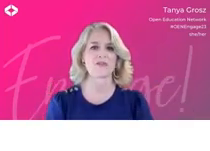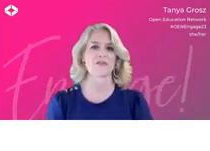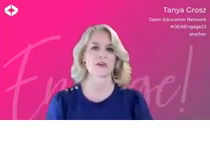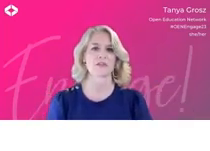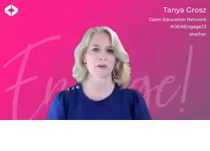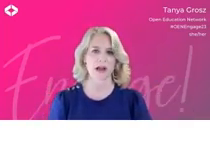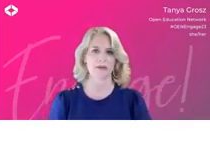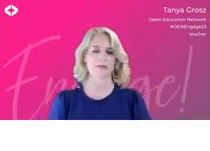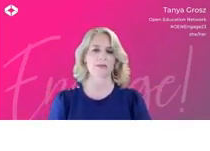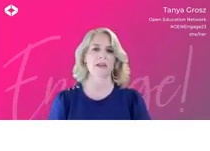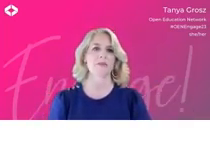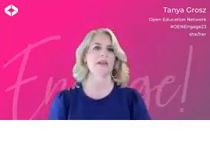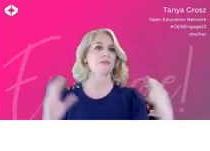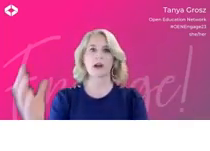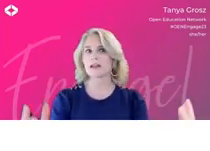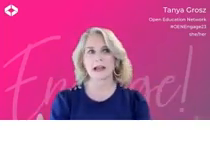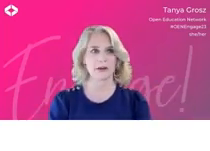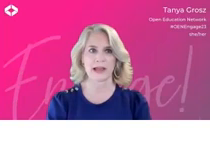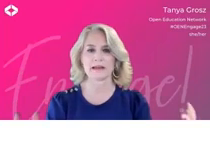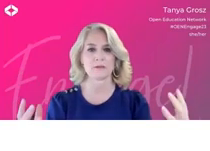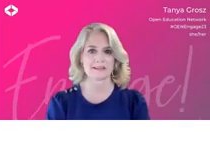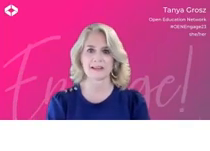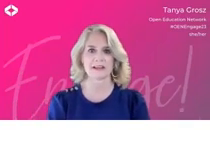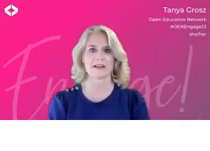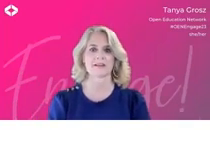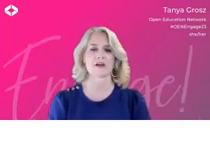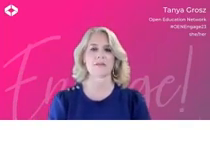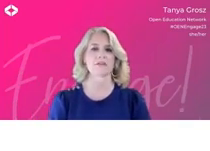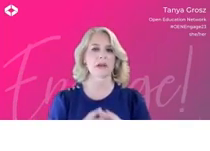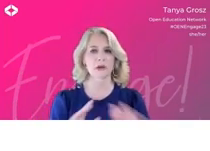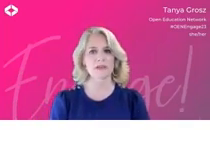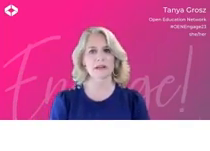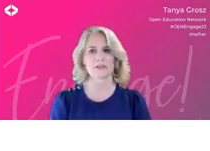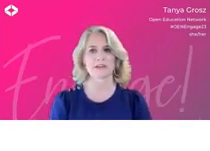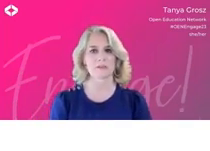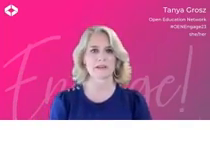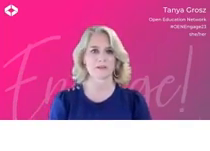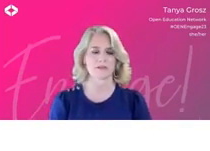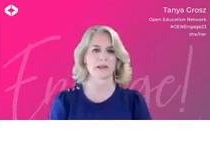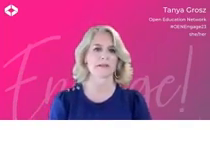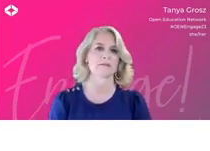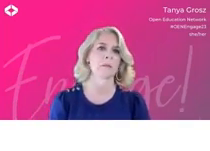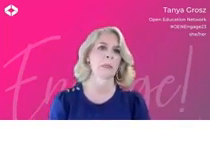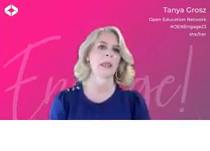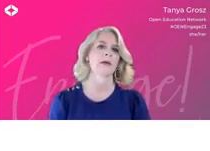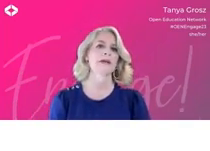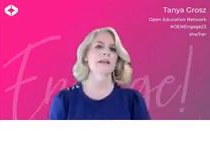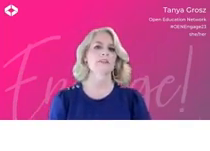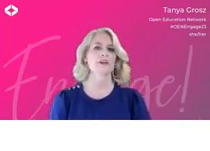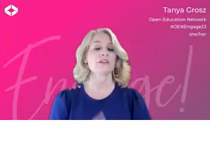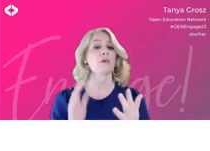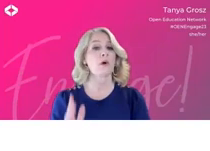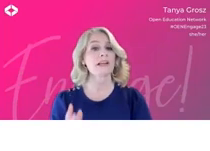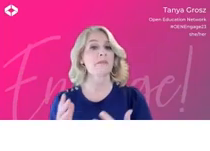quick overview of the problems because we're all in higher ed and we see these. So I know that I'm just skimming the surface, but